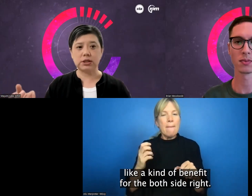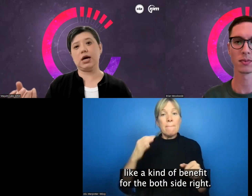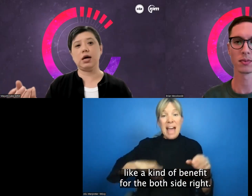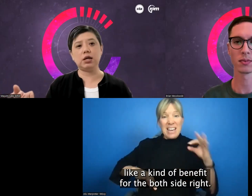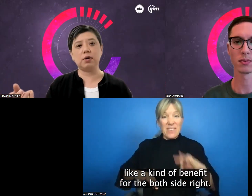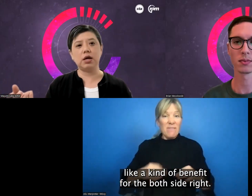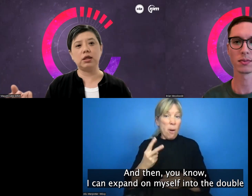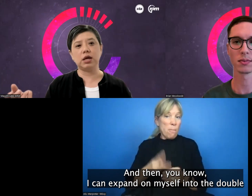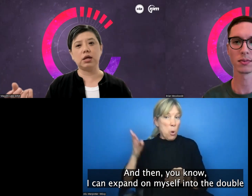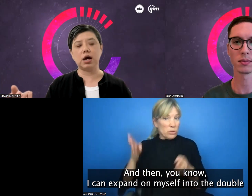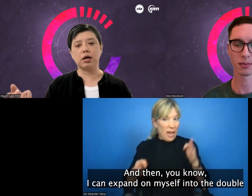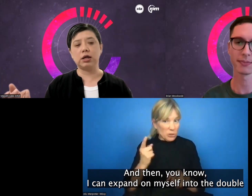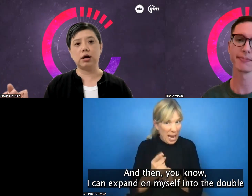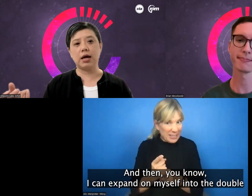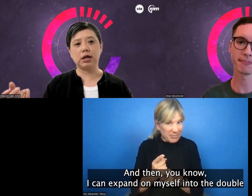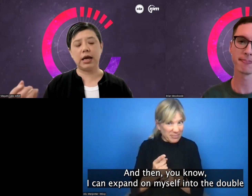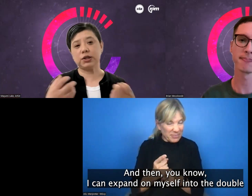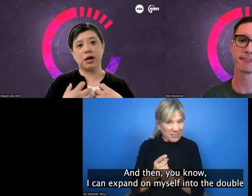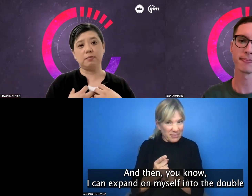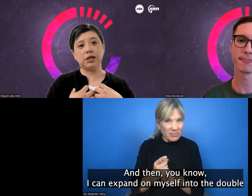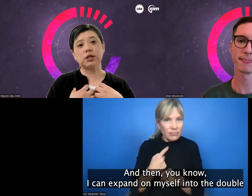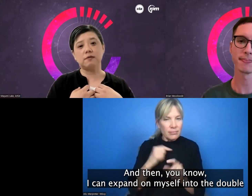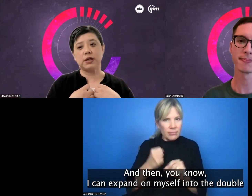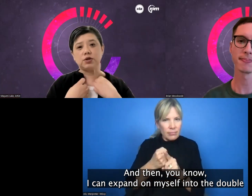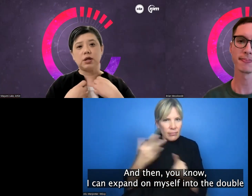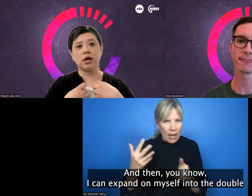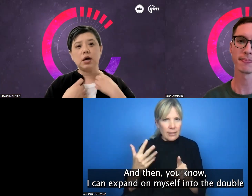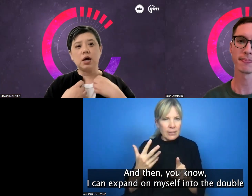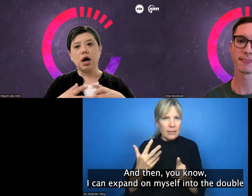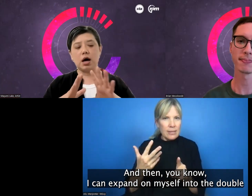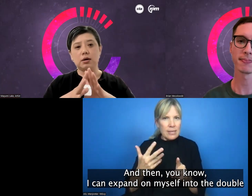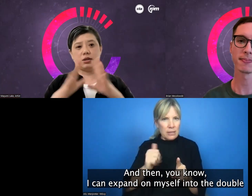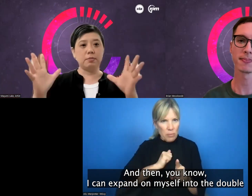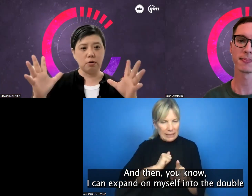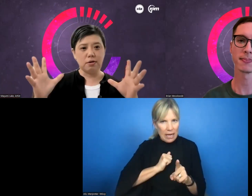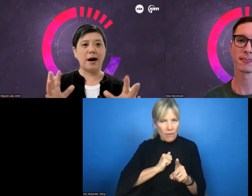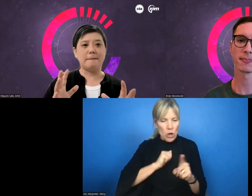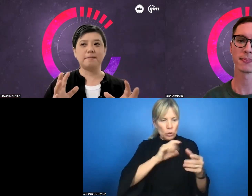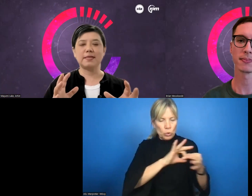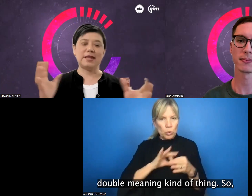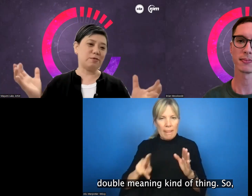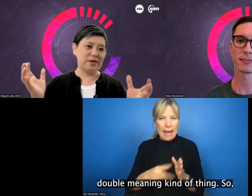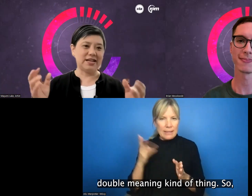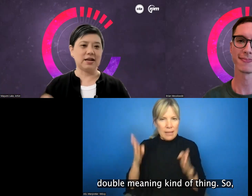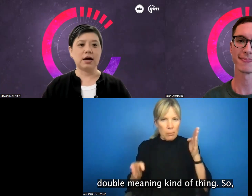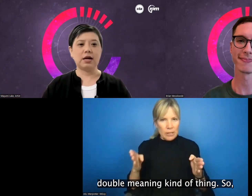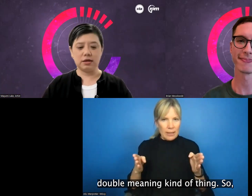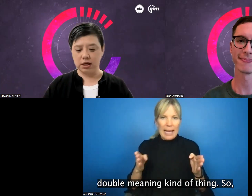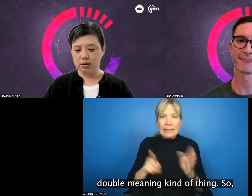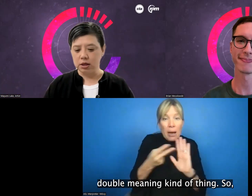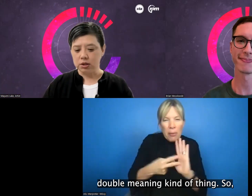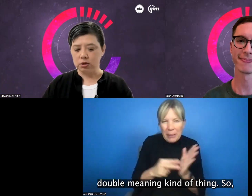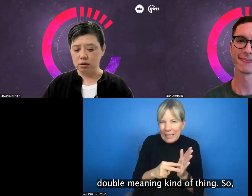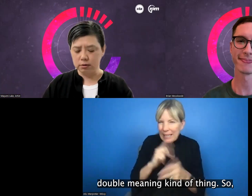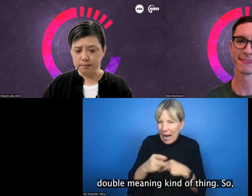both side, right? And then, I can expand myself into the double meaning kind of